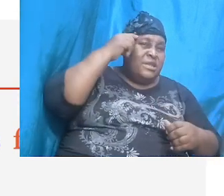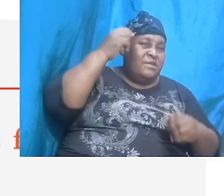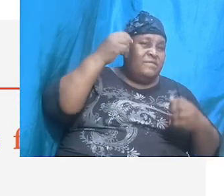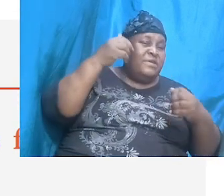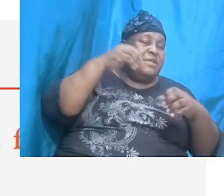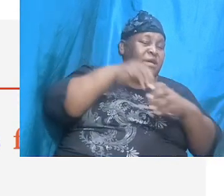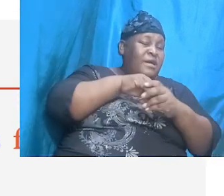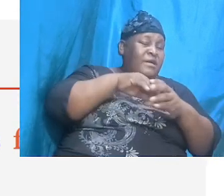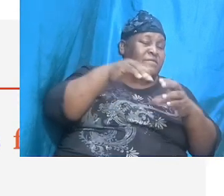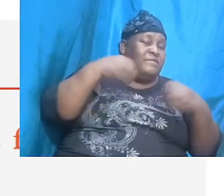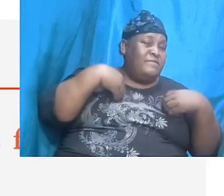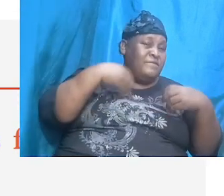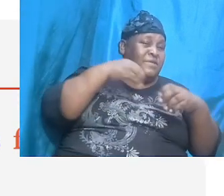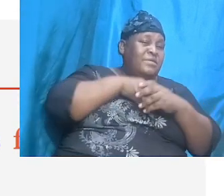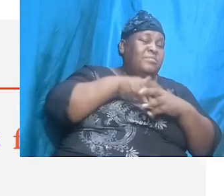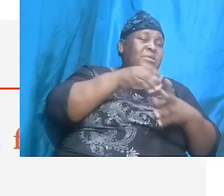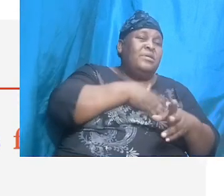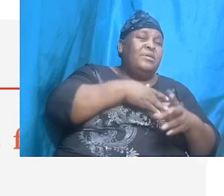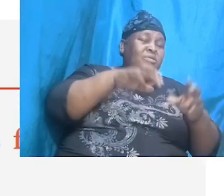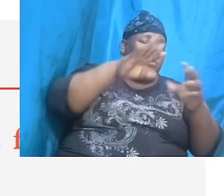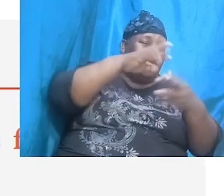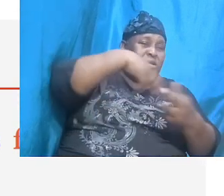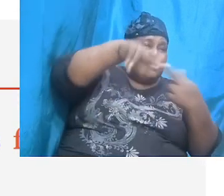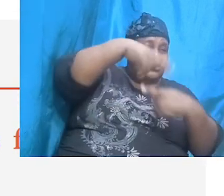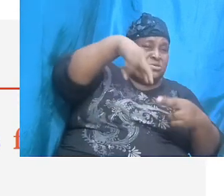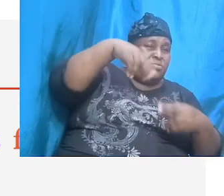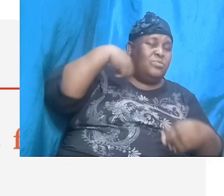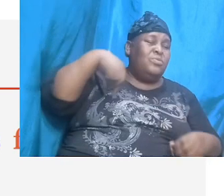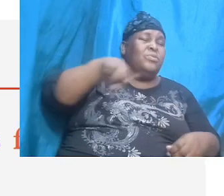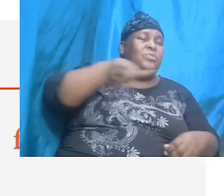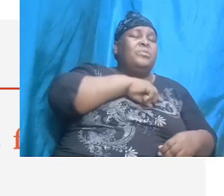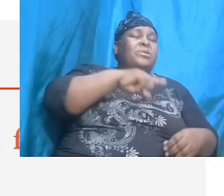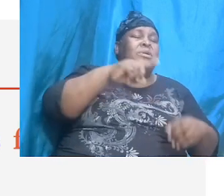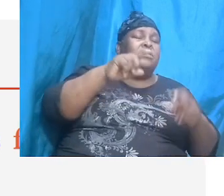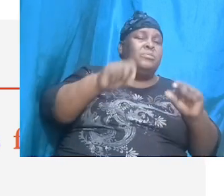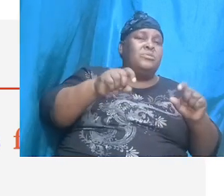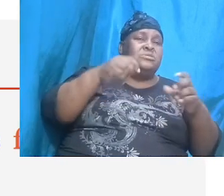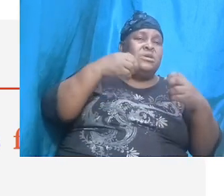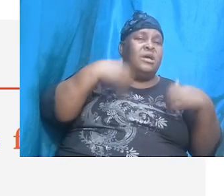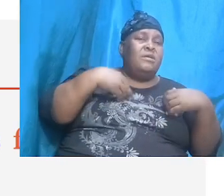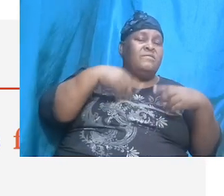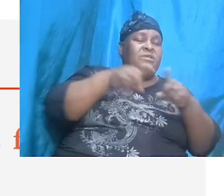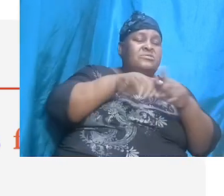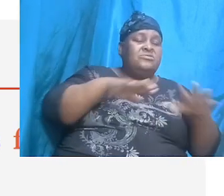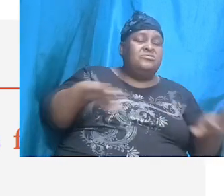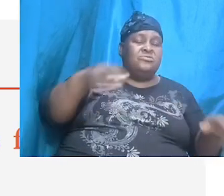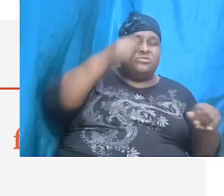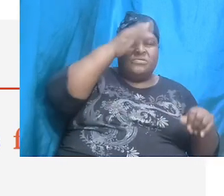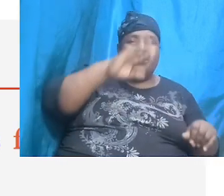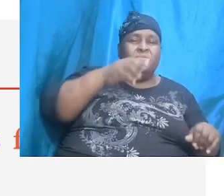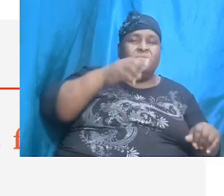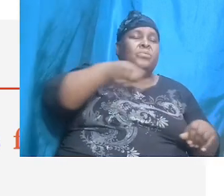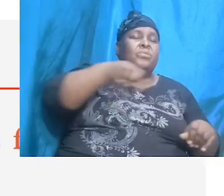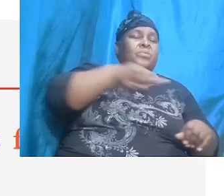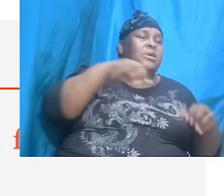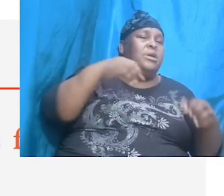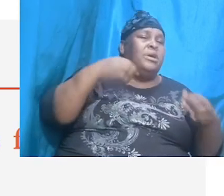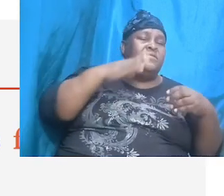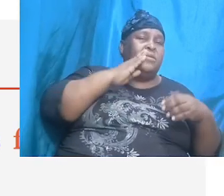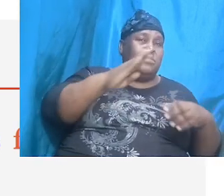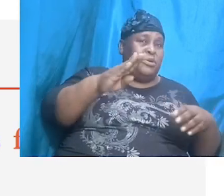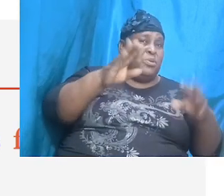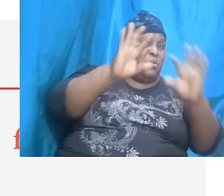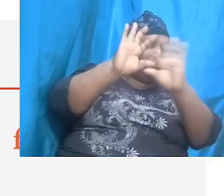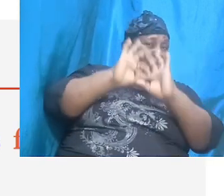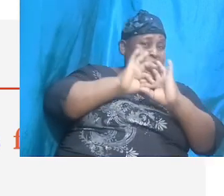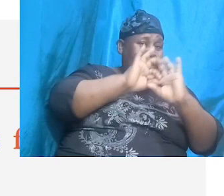to the relationship that we must have as children of God. Amen. We have to be united, praise God, so that we can